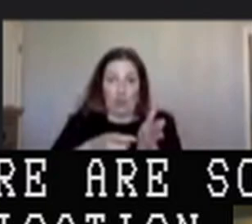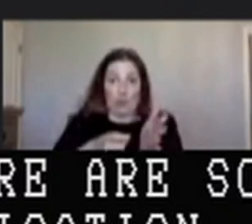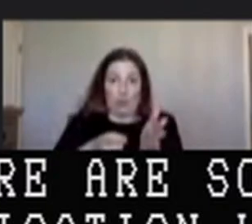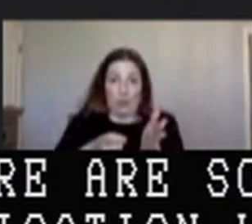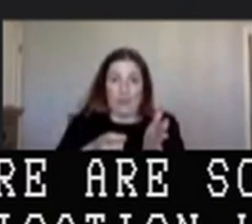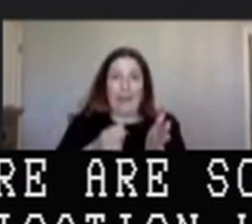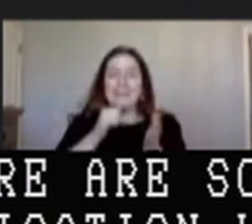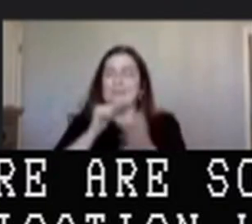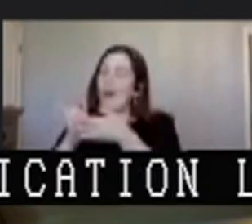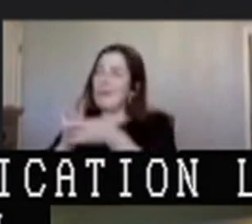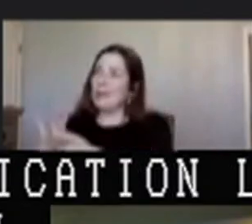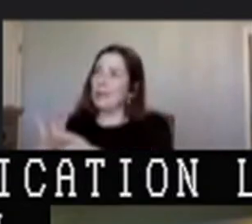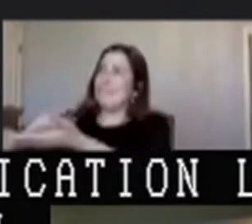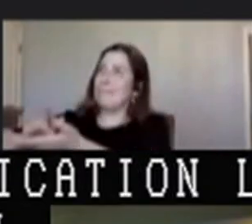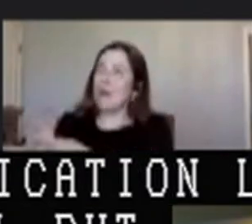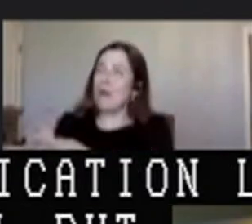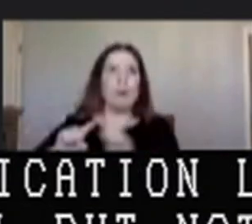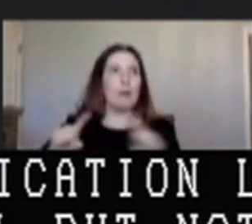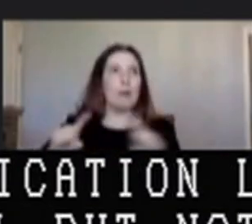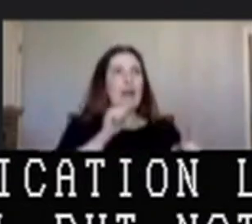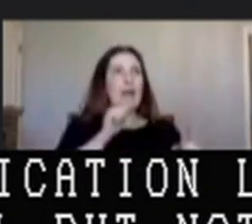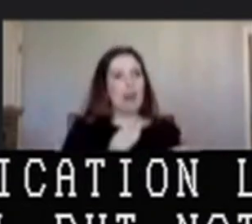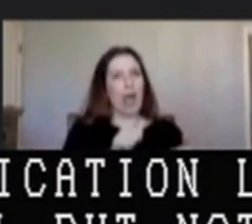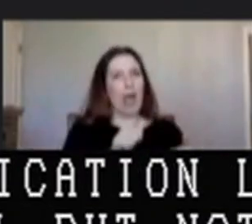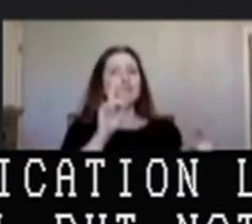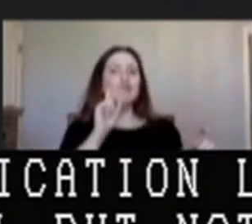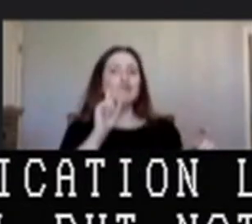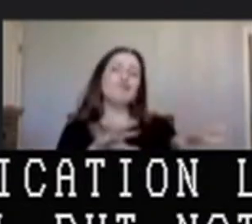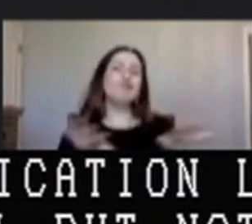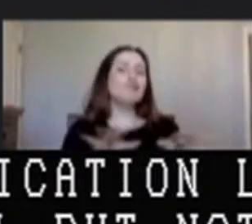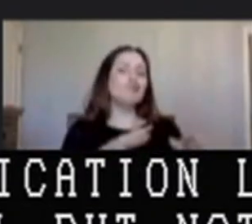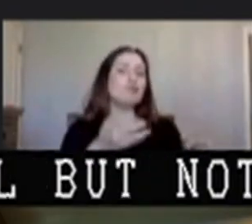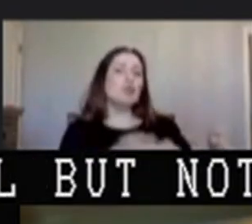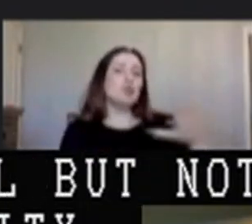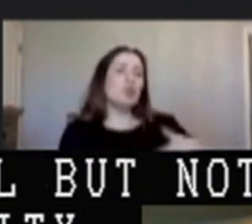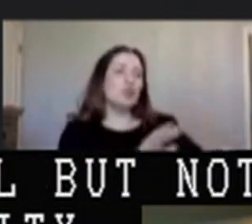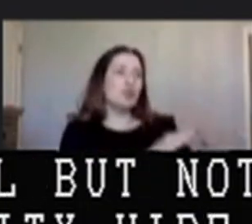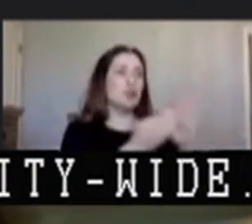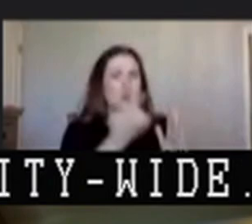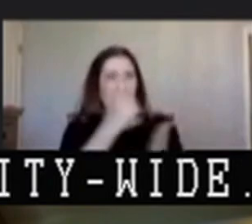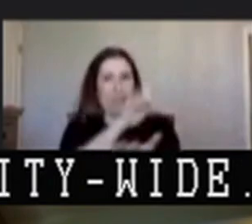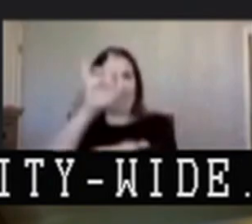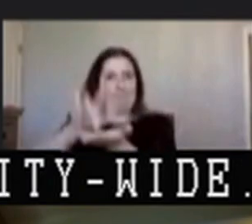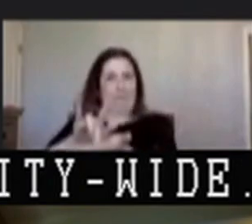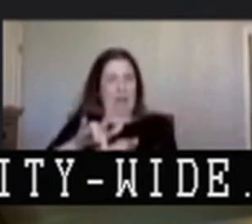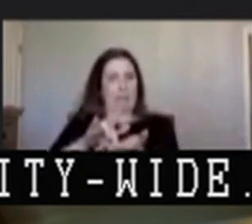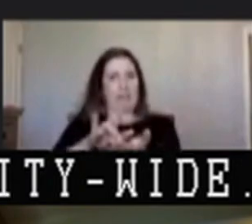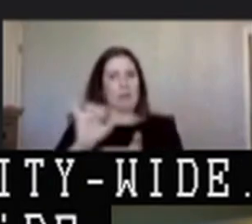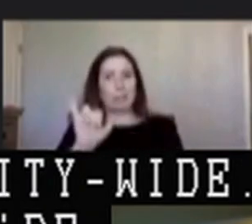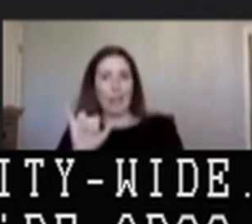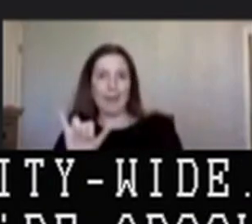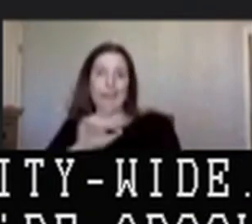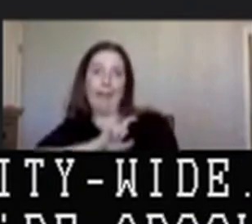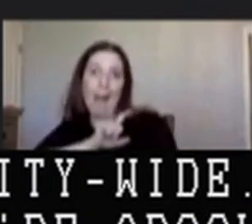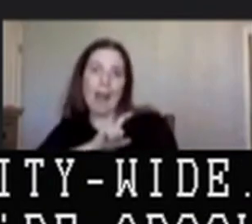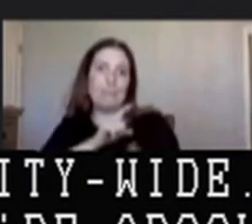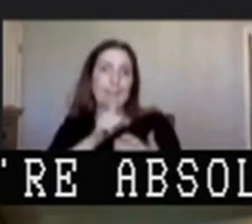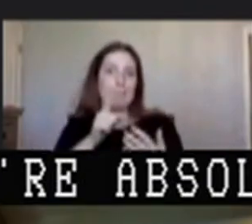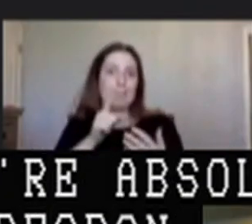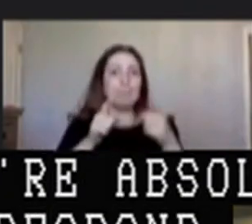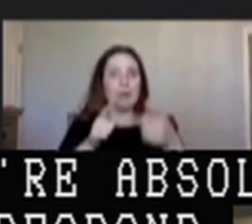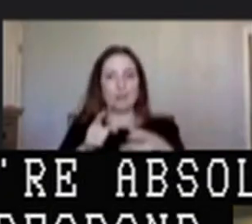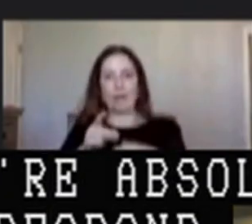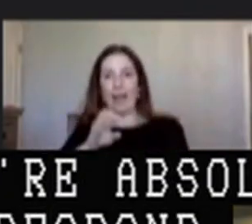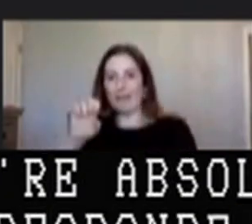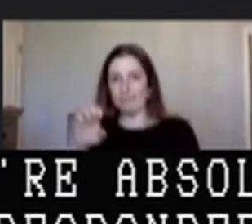not necessarily community-wide. Yep, Thank no, you. you're absolutely right. First responders, police,